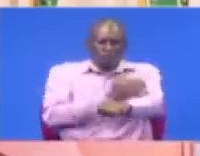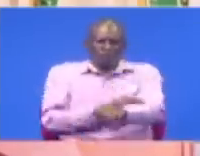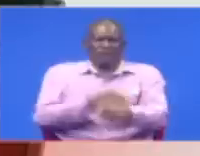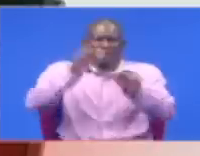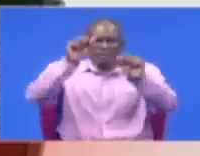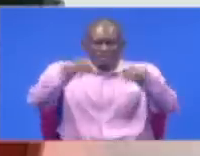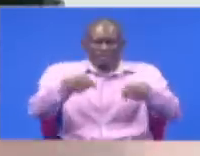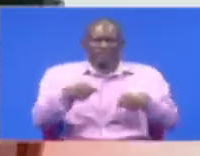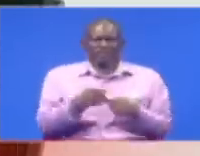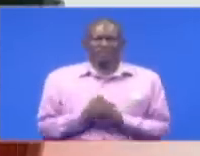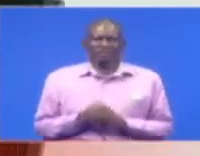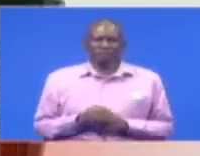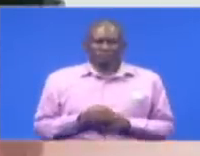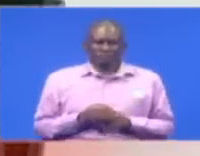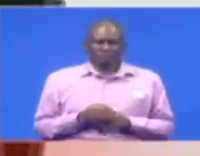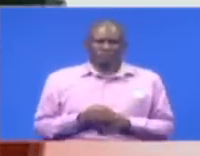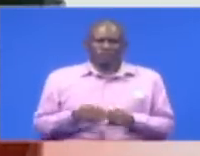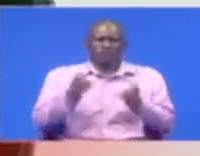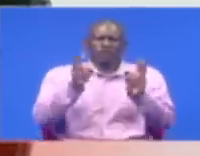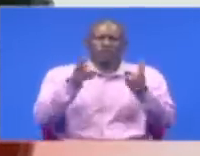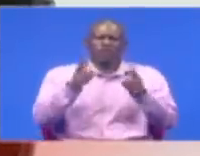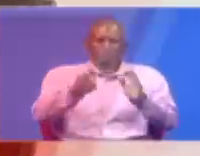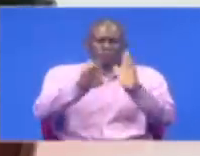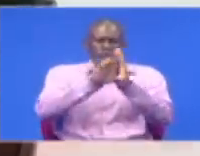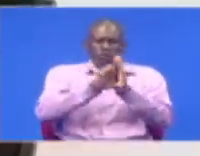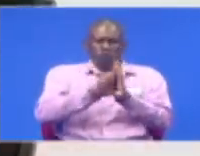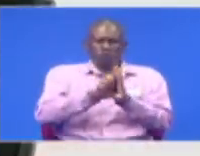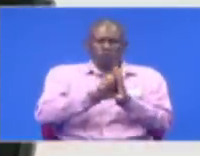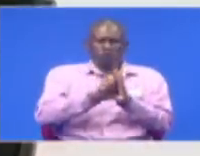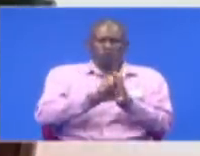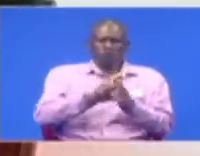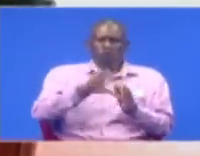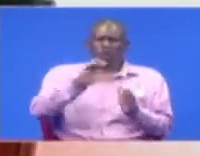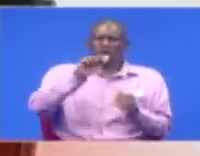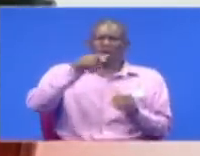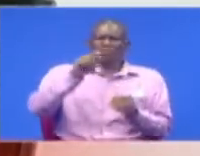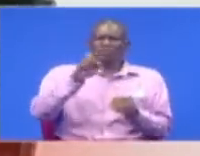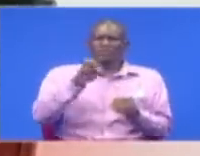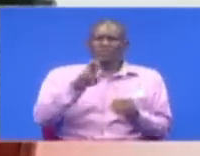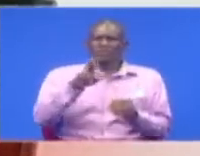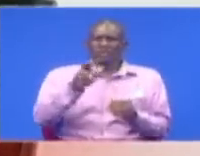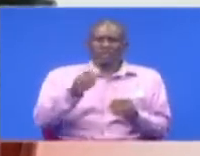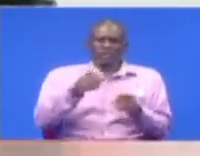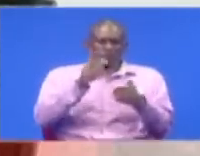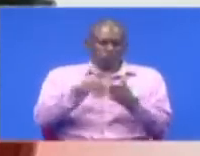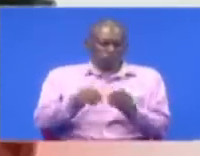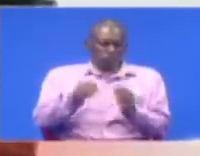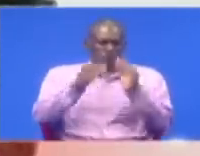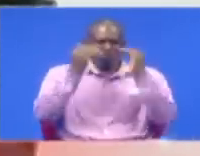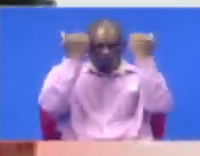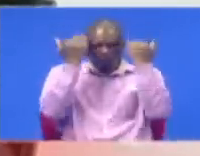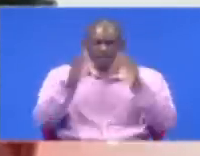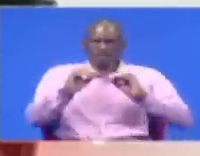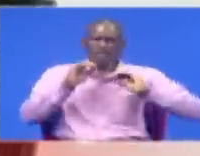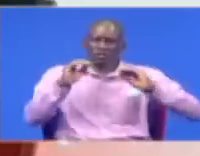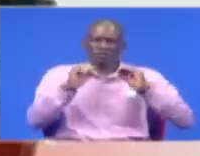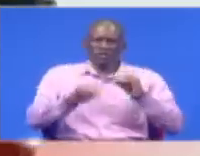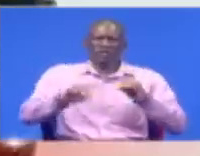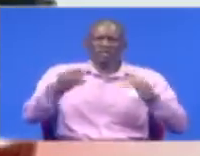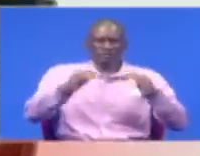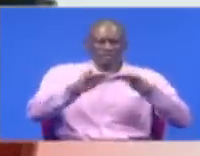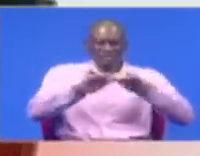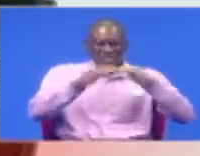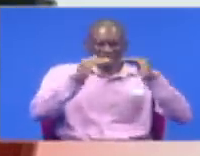Yes, my lord. The common law capture is because that is what lawyers are taught. at first tire